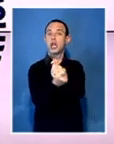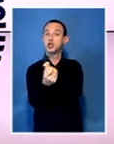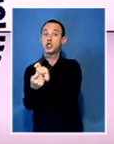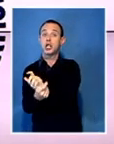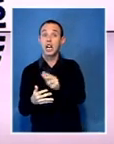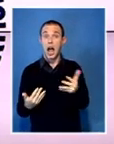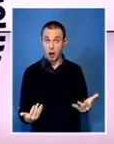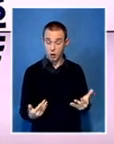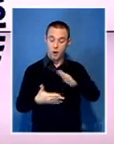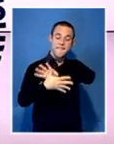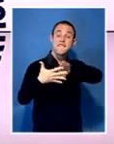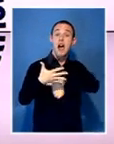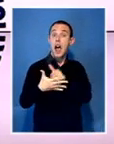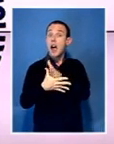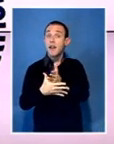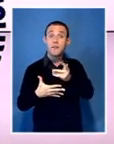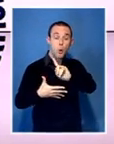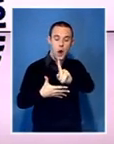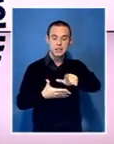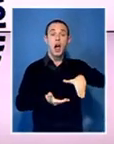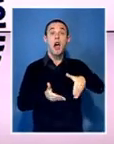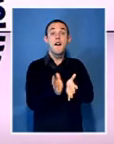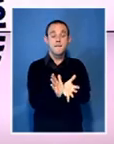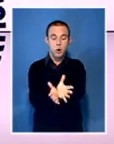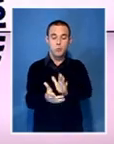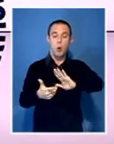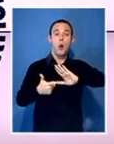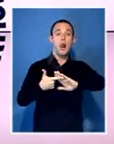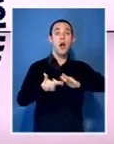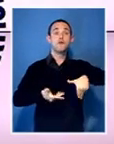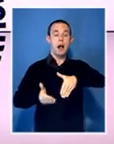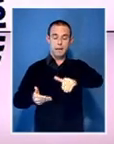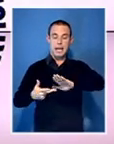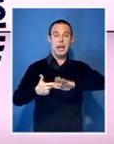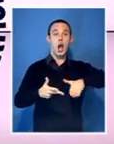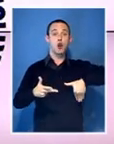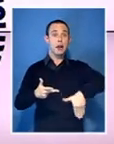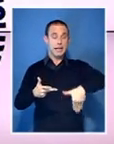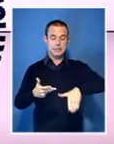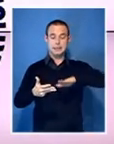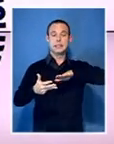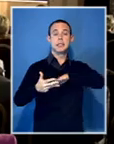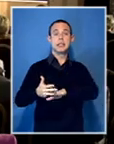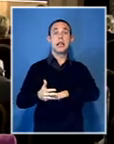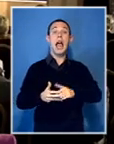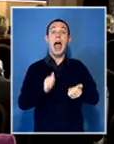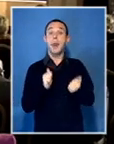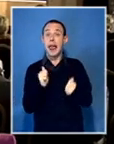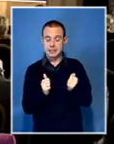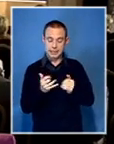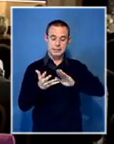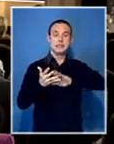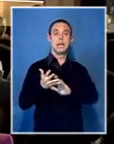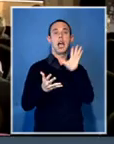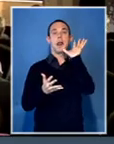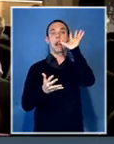codes, namely football, rugby, cricket, athletics and netball. The issue of transformation